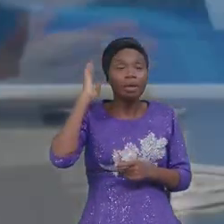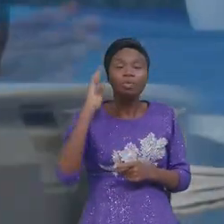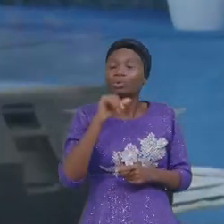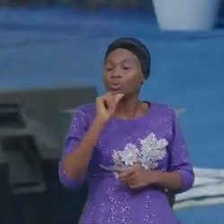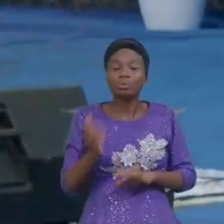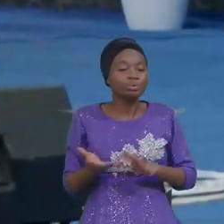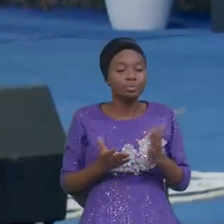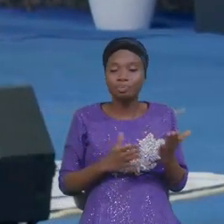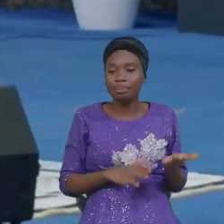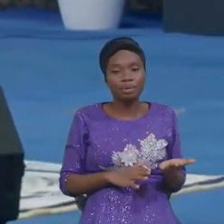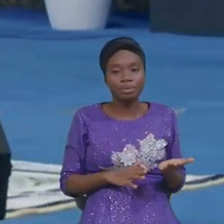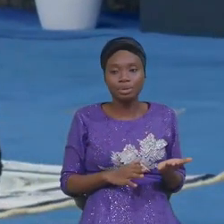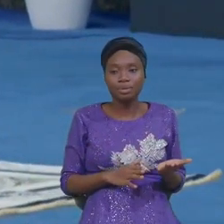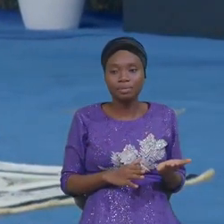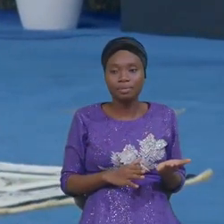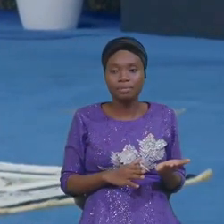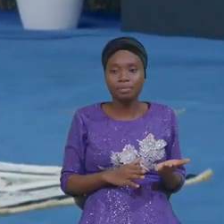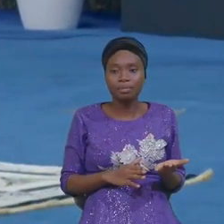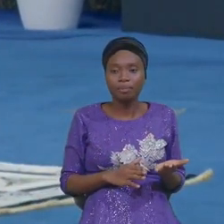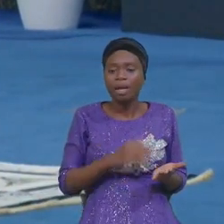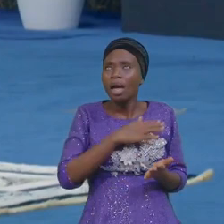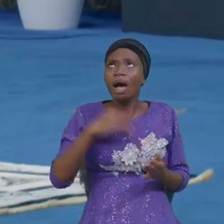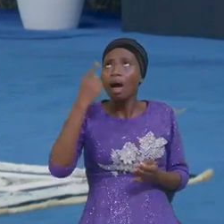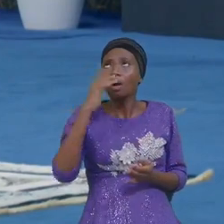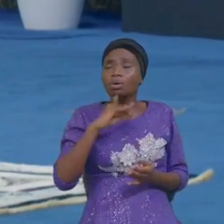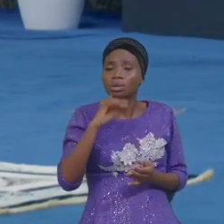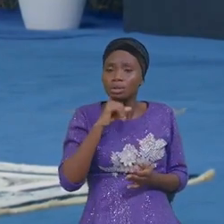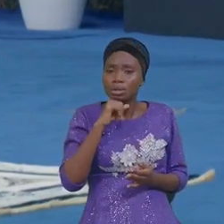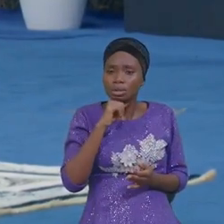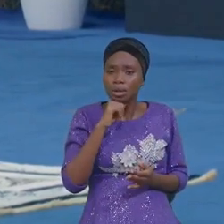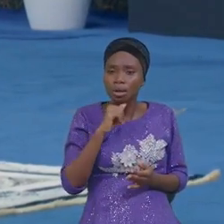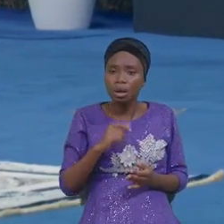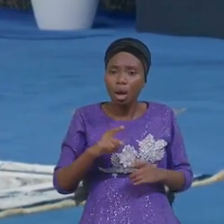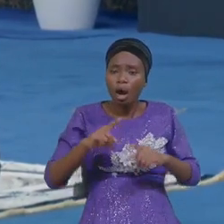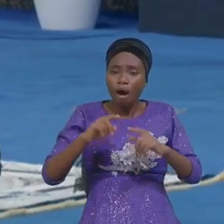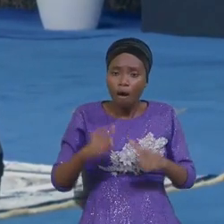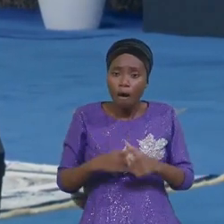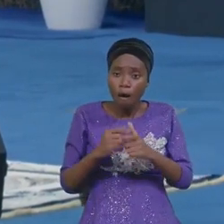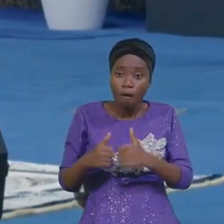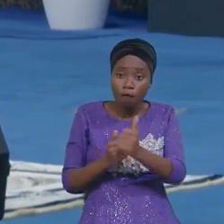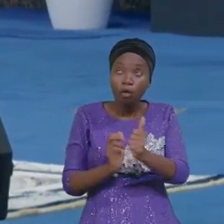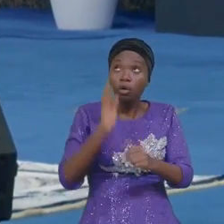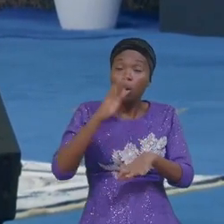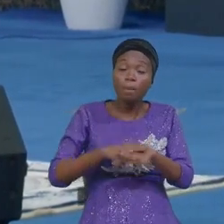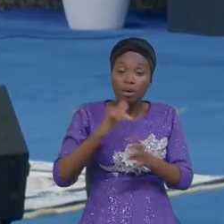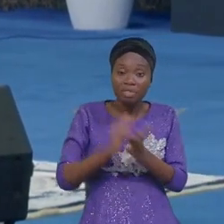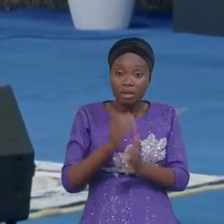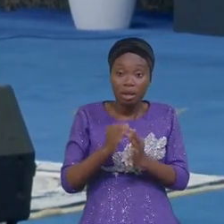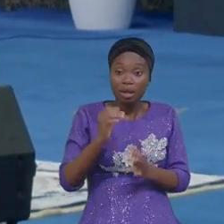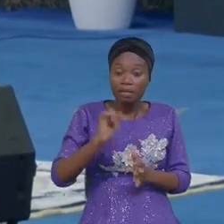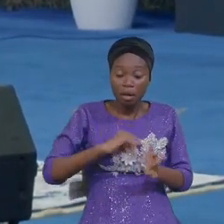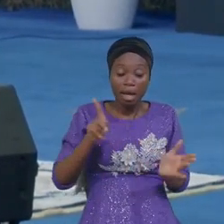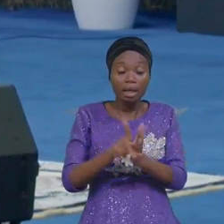not perish. And God is following up on that. If I kill everybody,